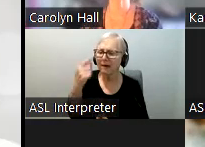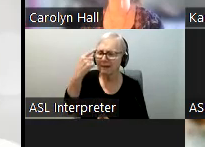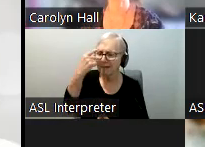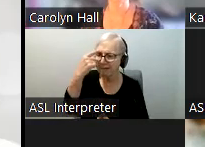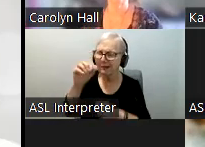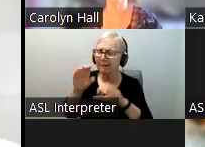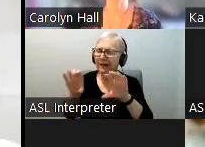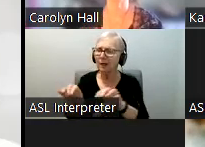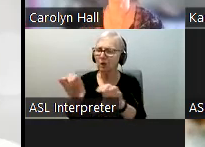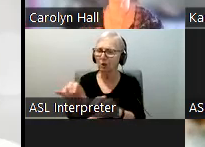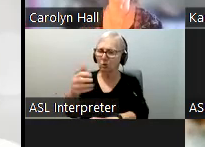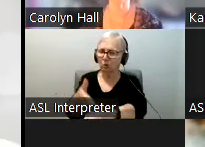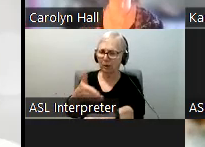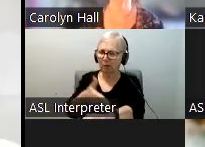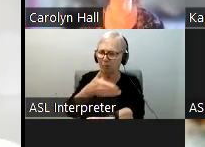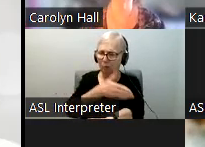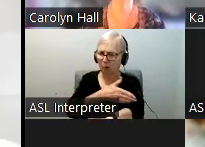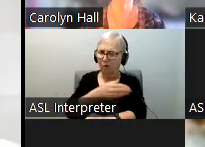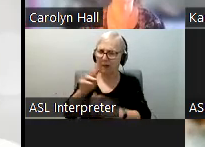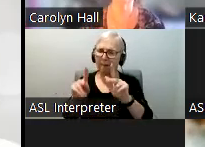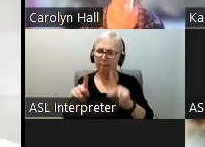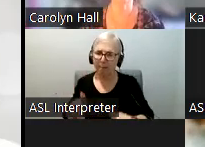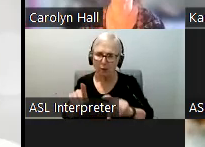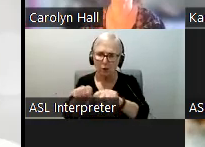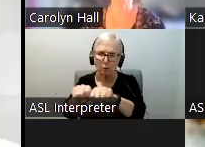help improve that person, that system,